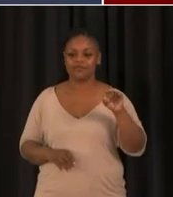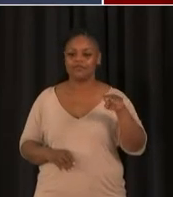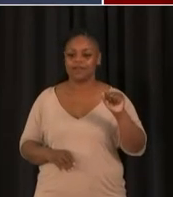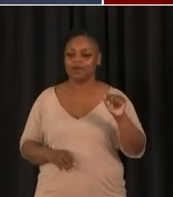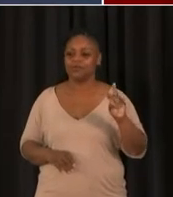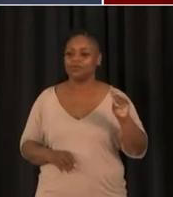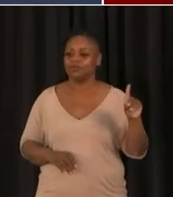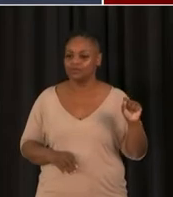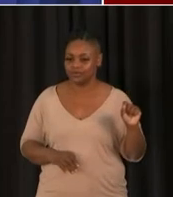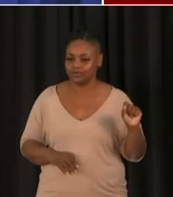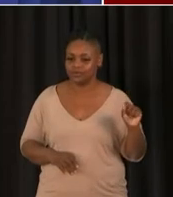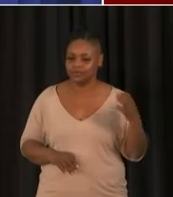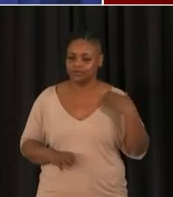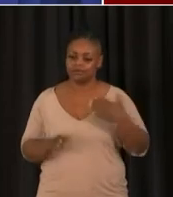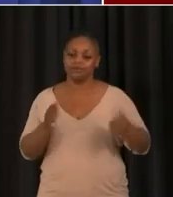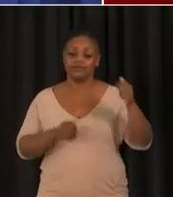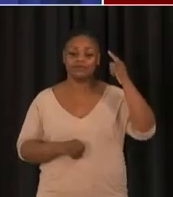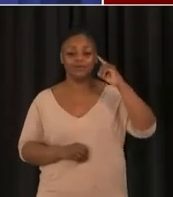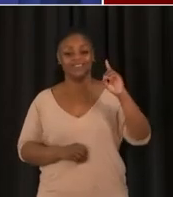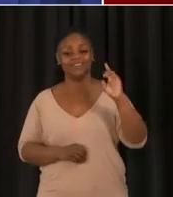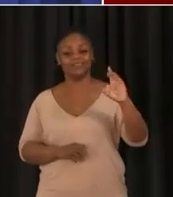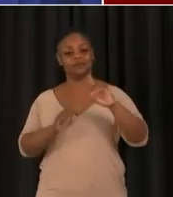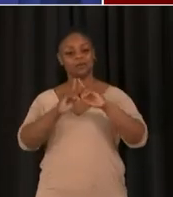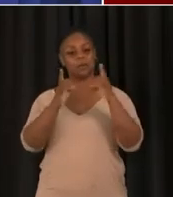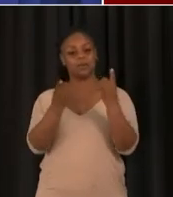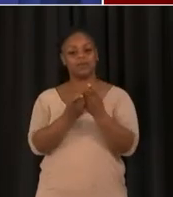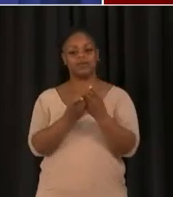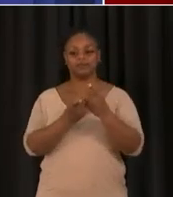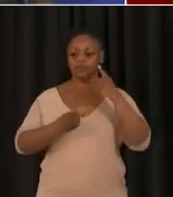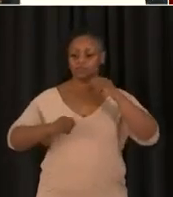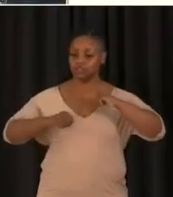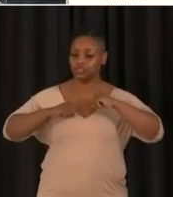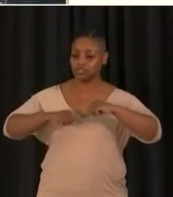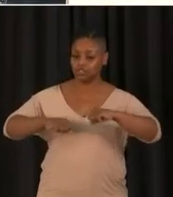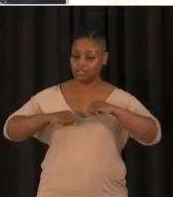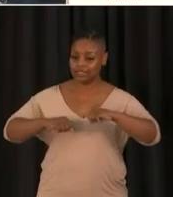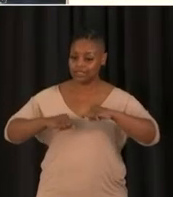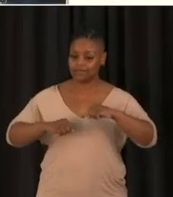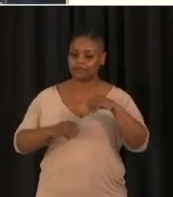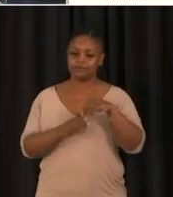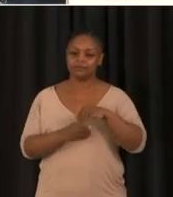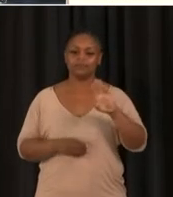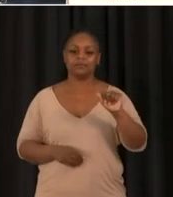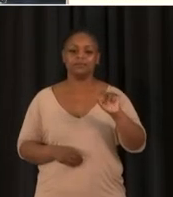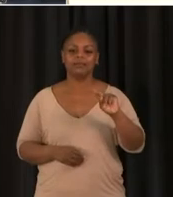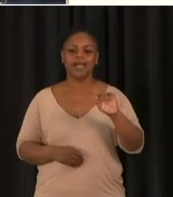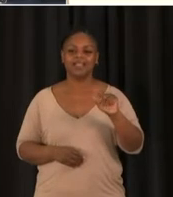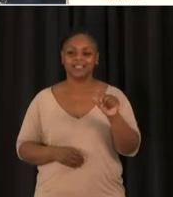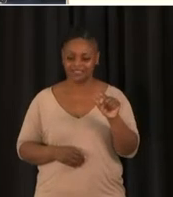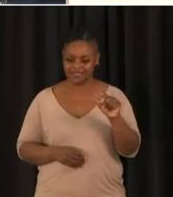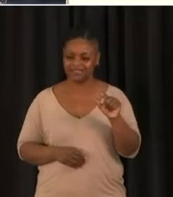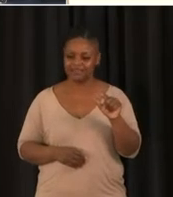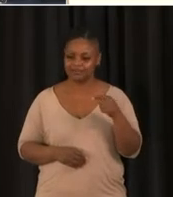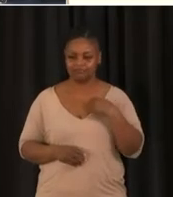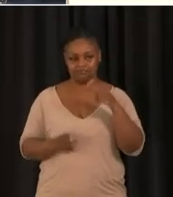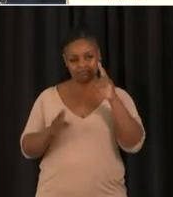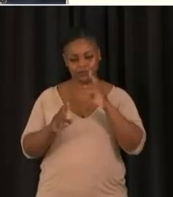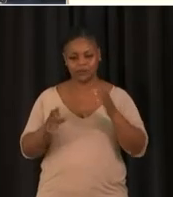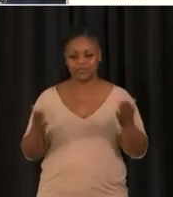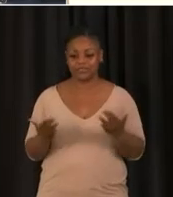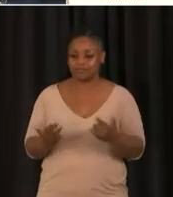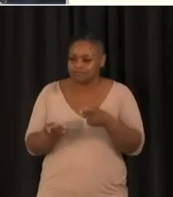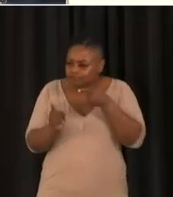hashtag DCHope, and that's how you could join the conversation. So with that, I want to turn over to Commissioner Woods to talk about the work of the Department